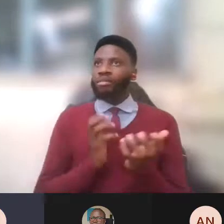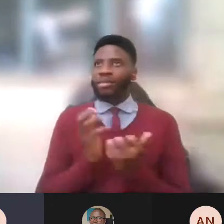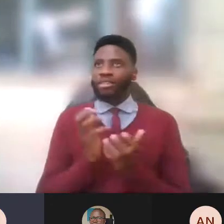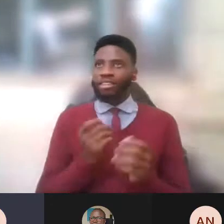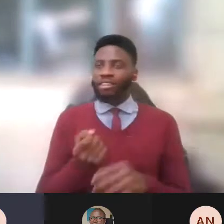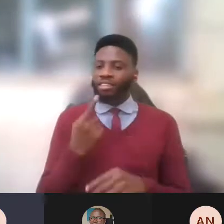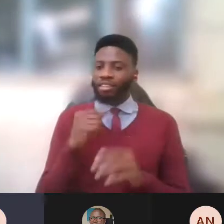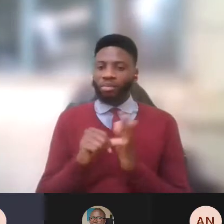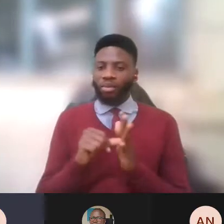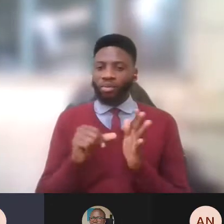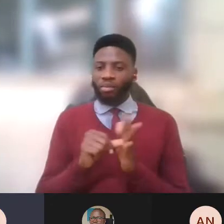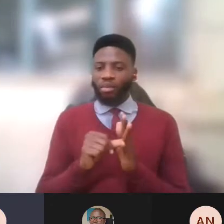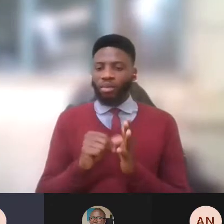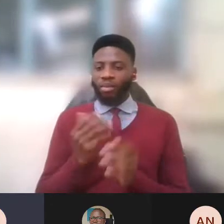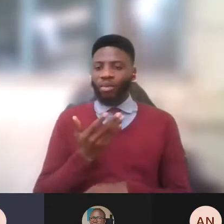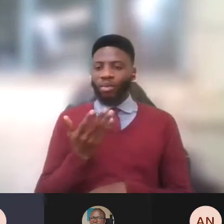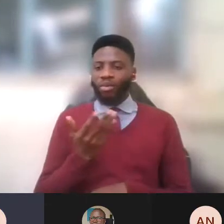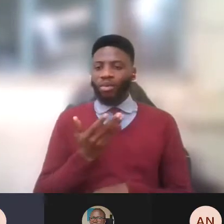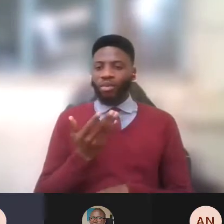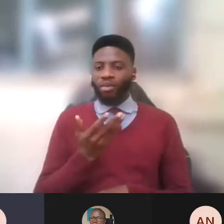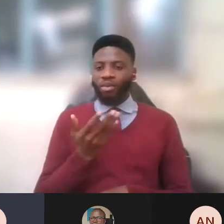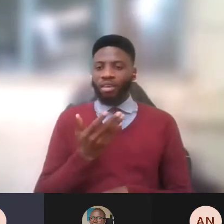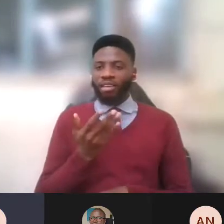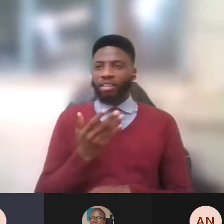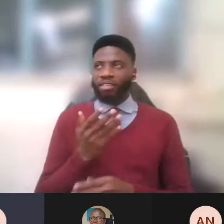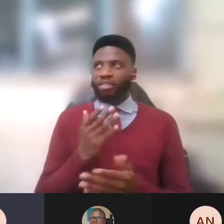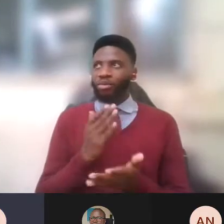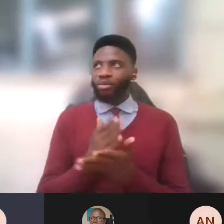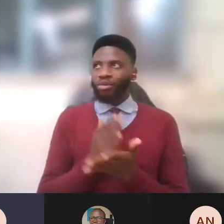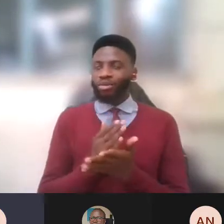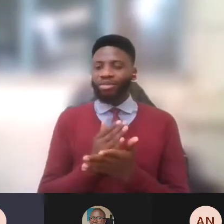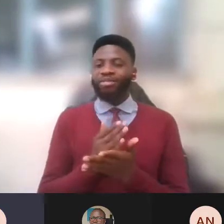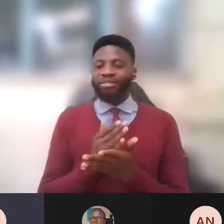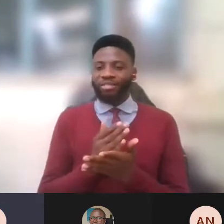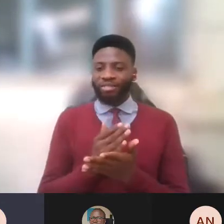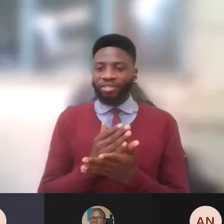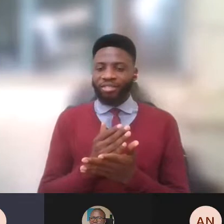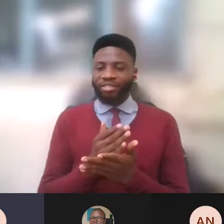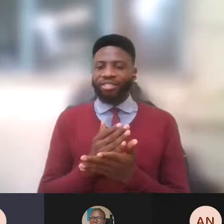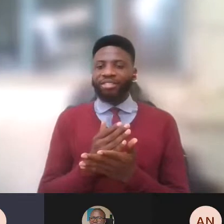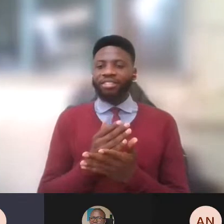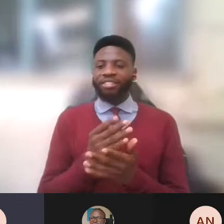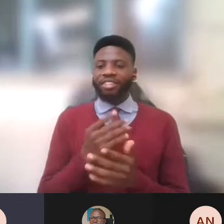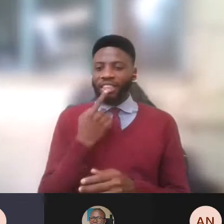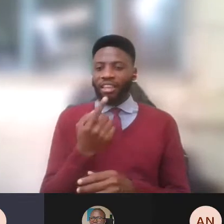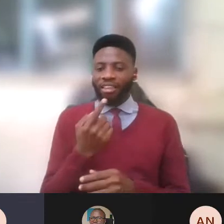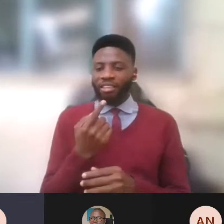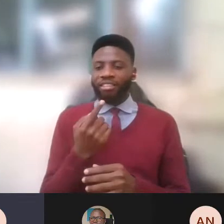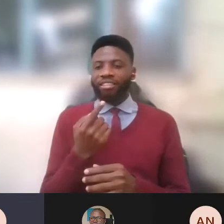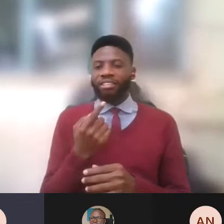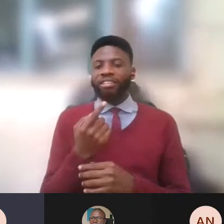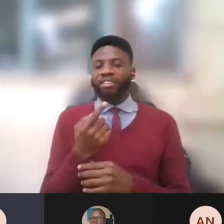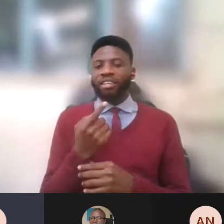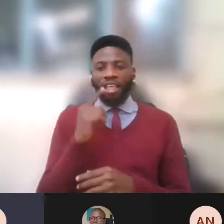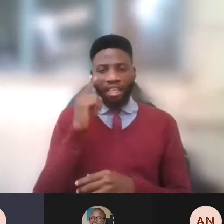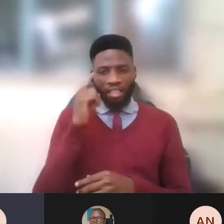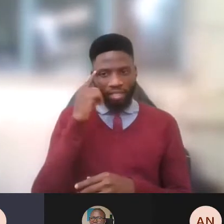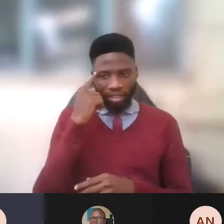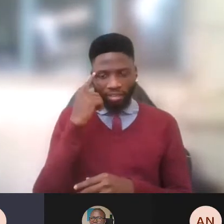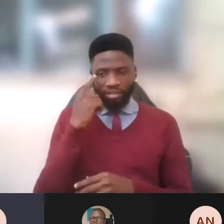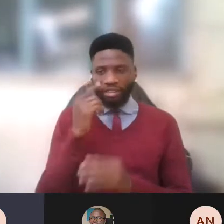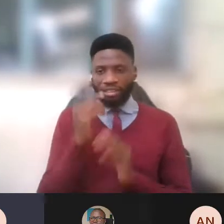precisely right, we do things in smaller increments to learn more quickly, and when we get better information, we pivot and adjust. To me, that fits into